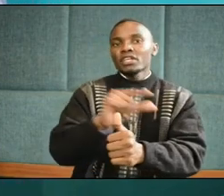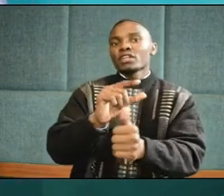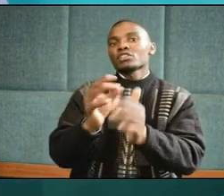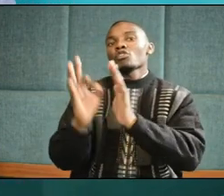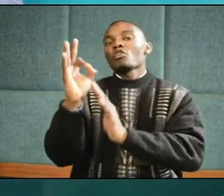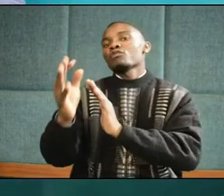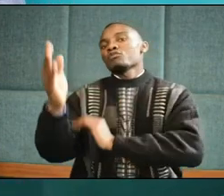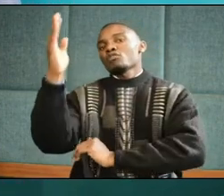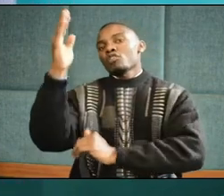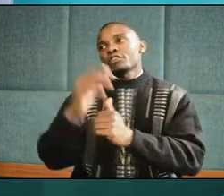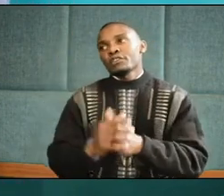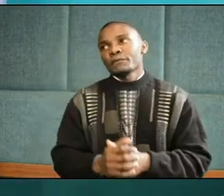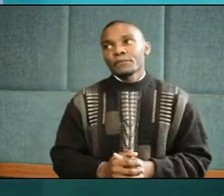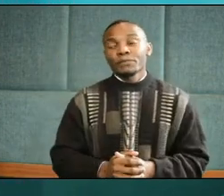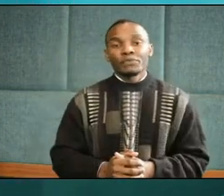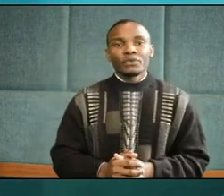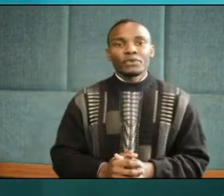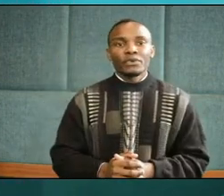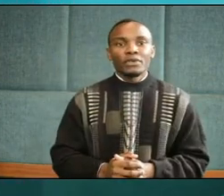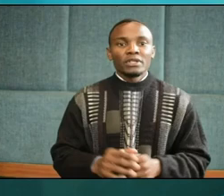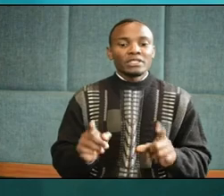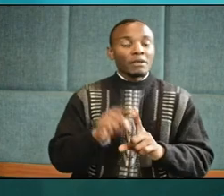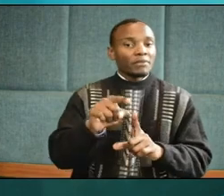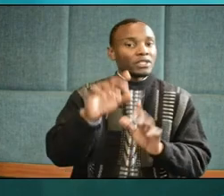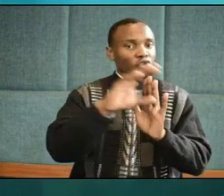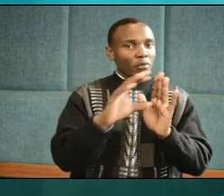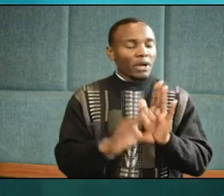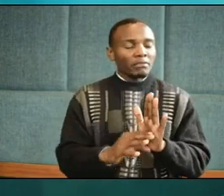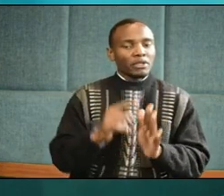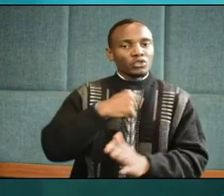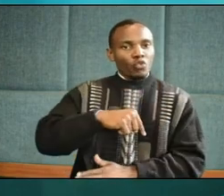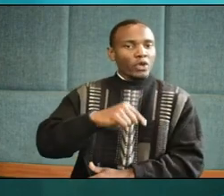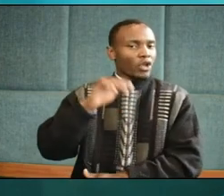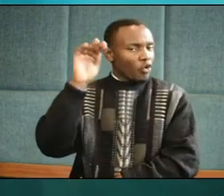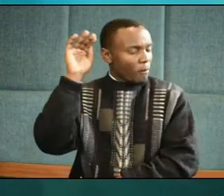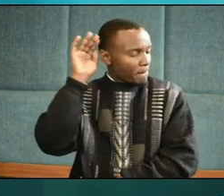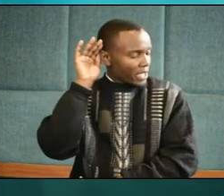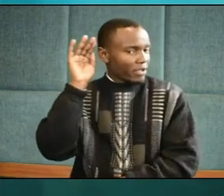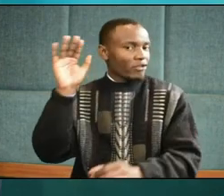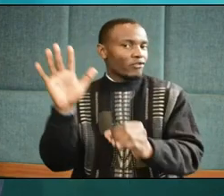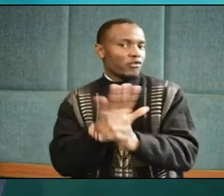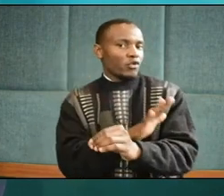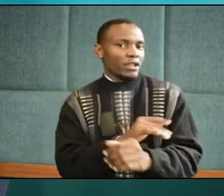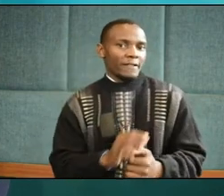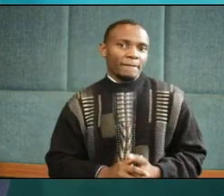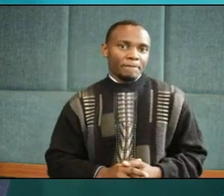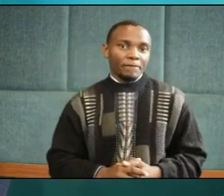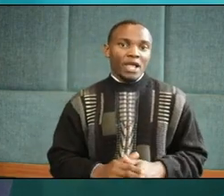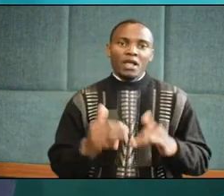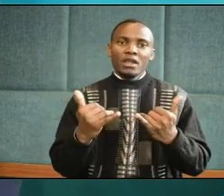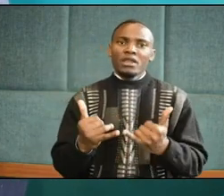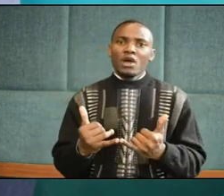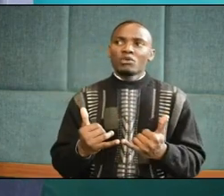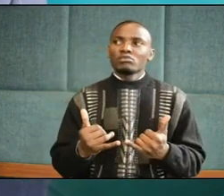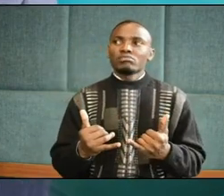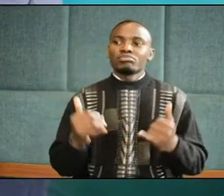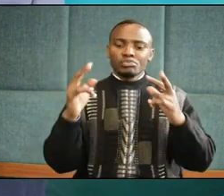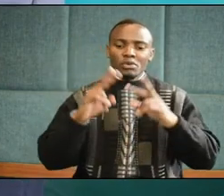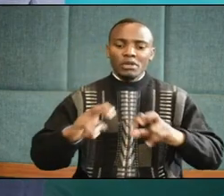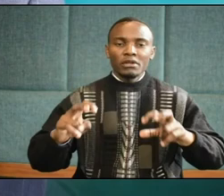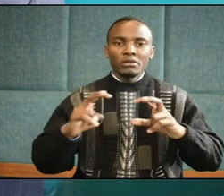God is there to be obeyed in full. And now let us examine the